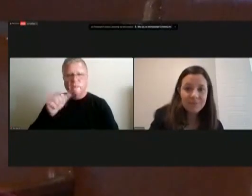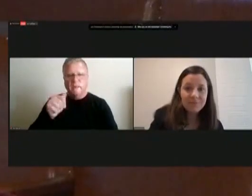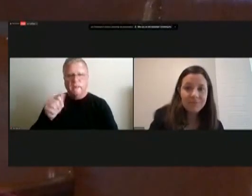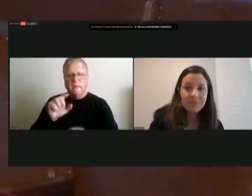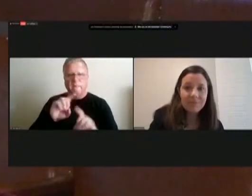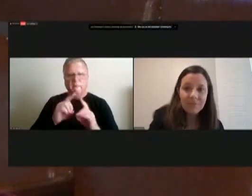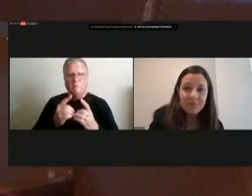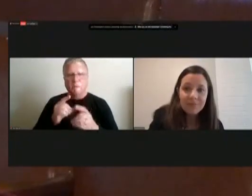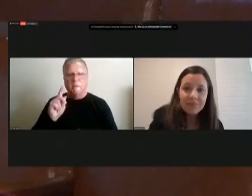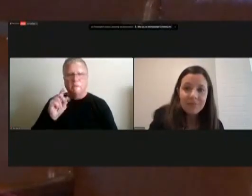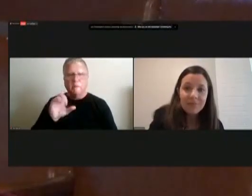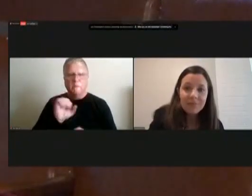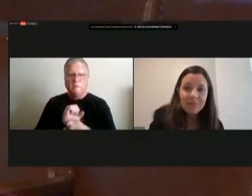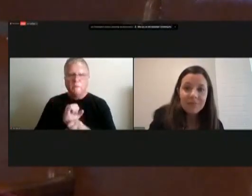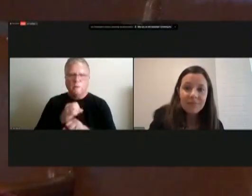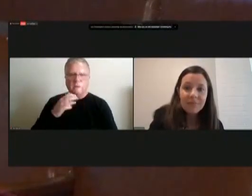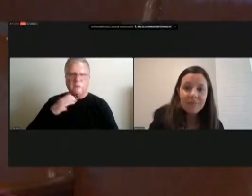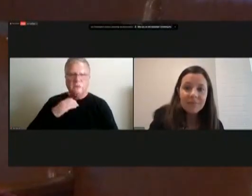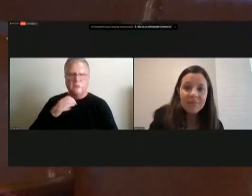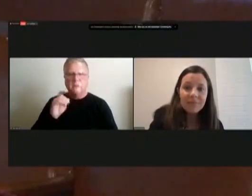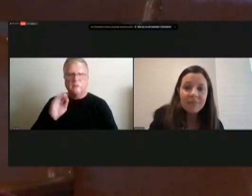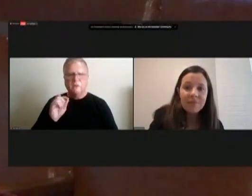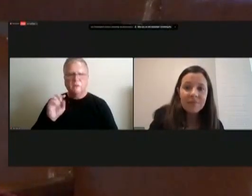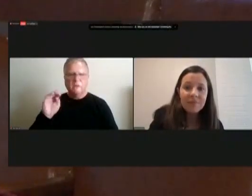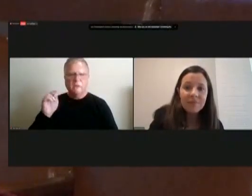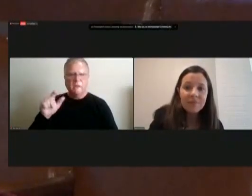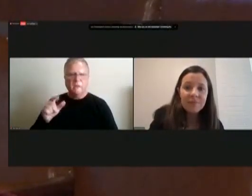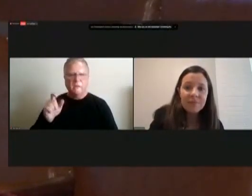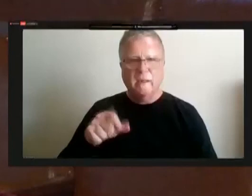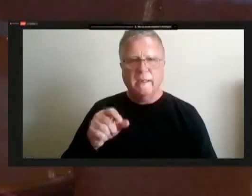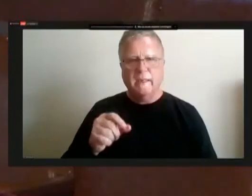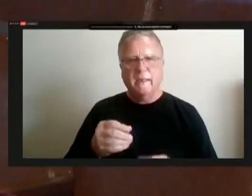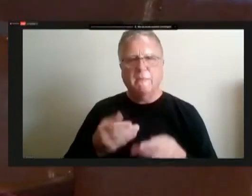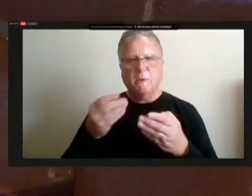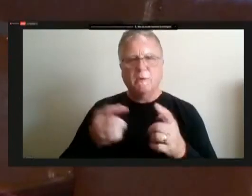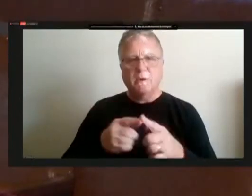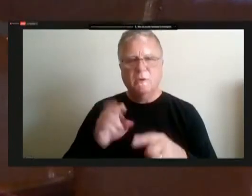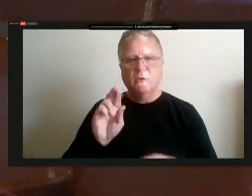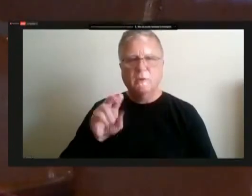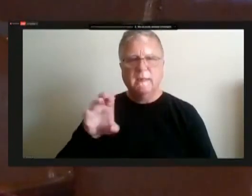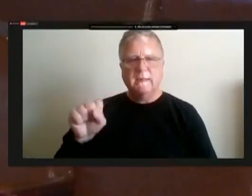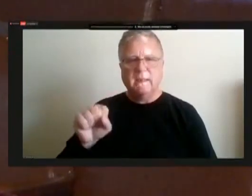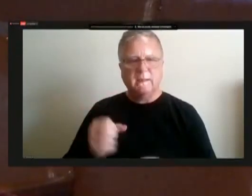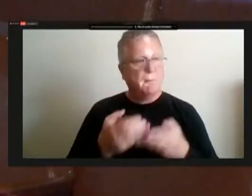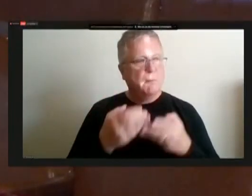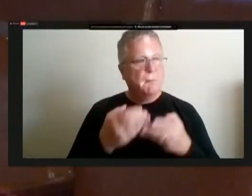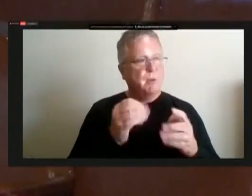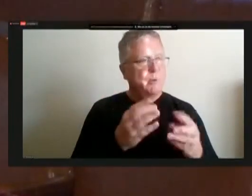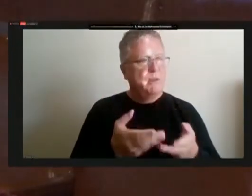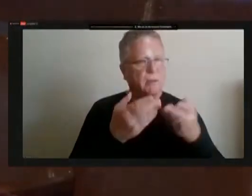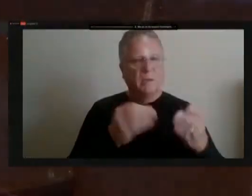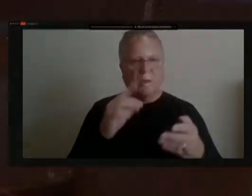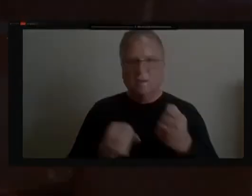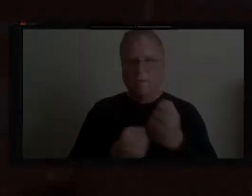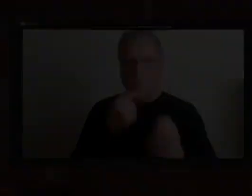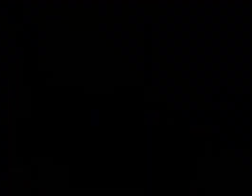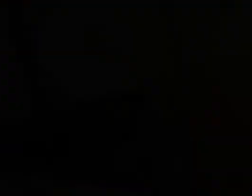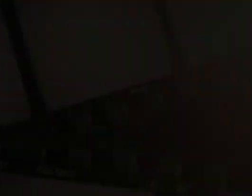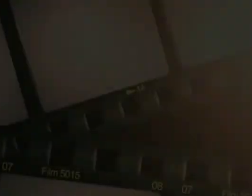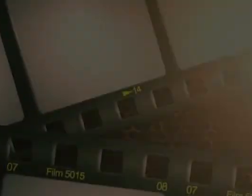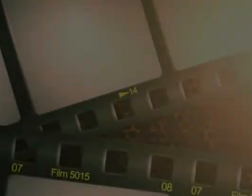um chaired by councilman coghill we need a motion to recess motion to recess okay all those in favor say aye aye we don't have a recess